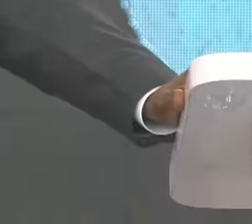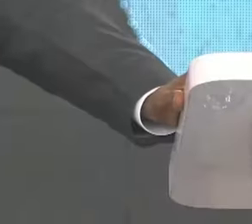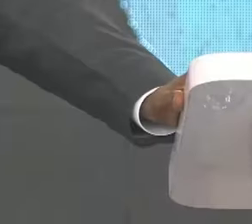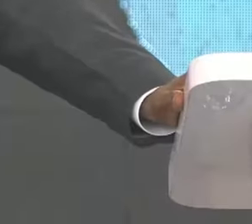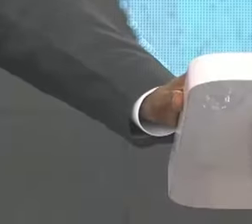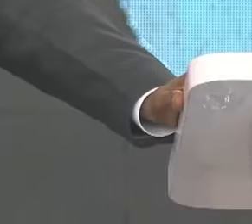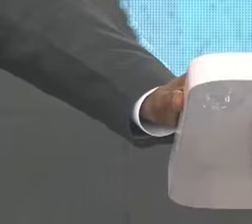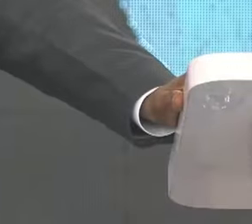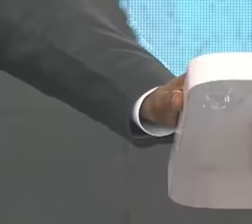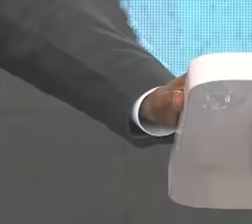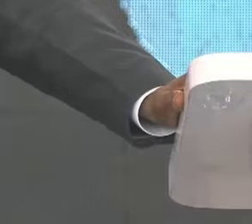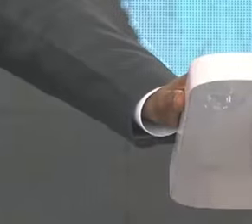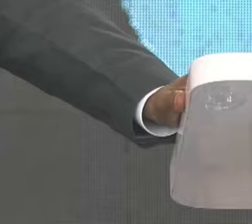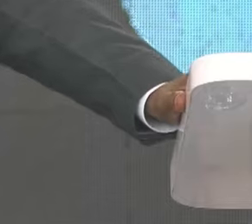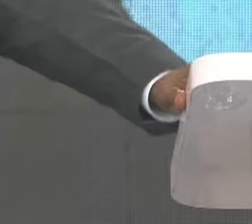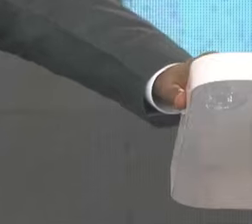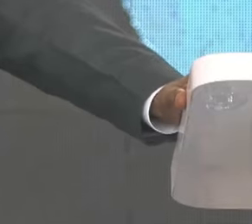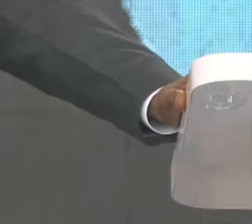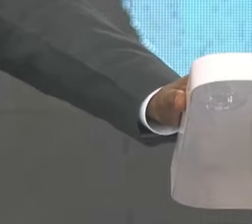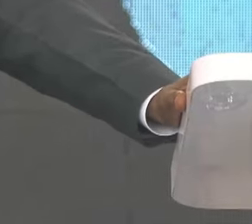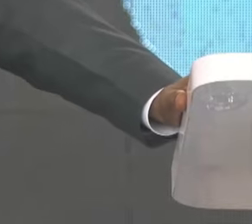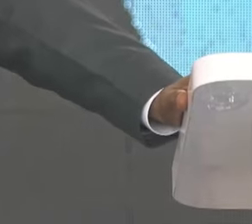know, we have only one